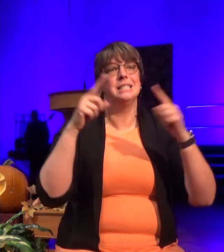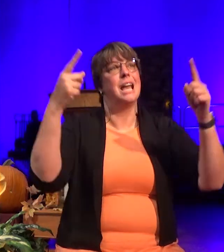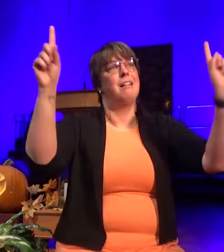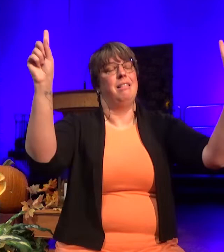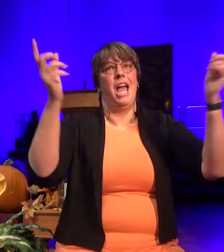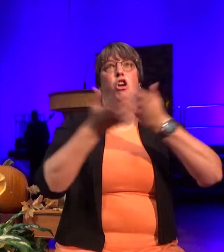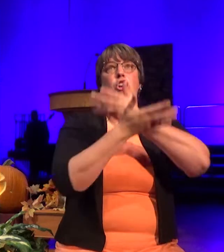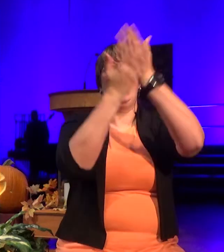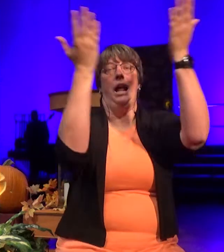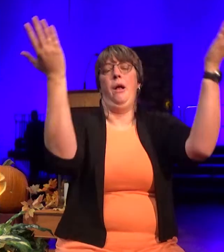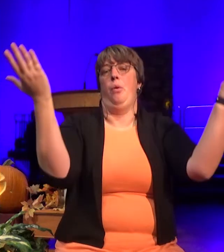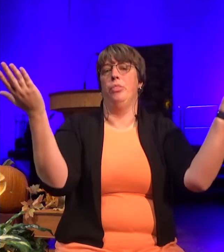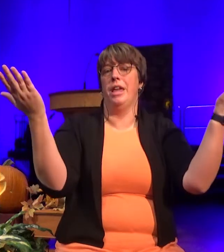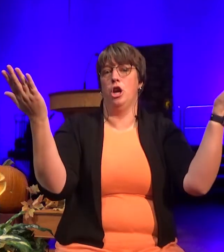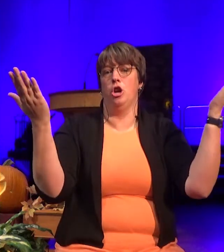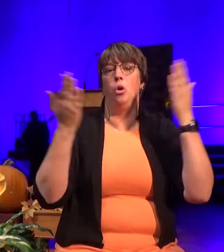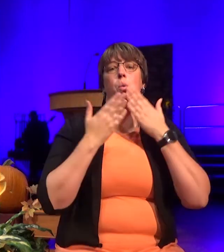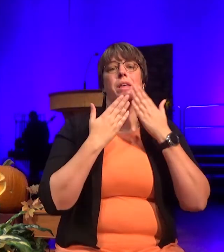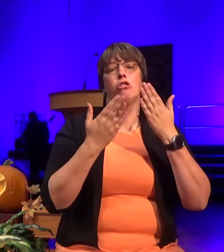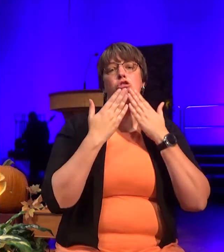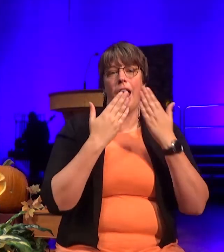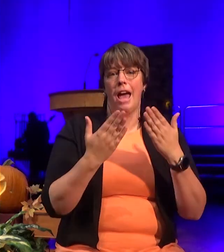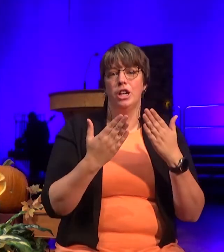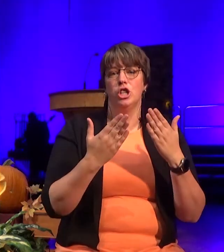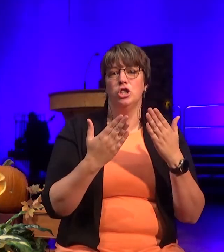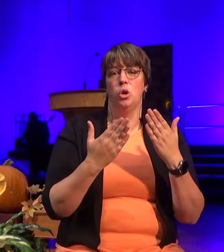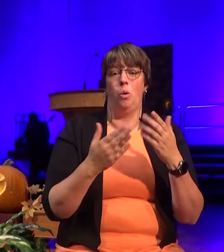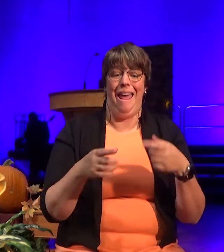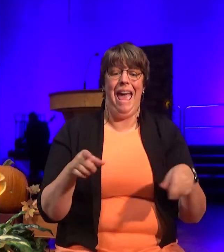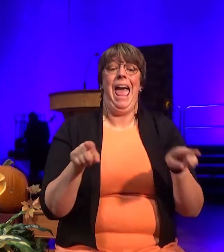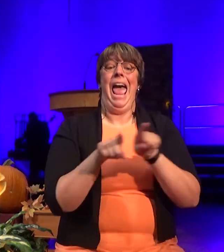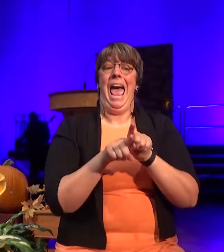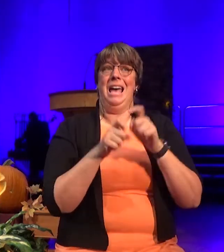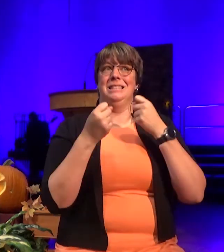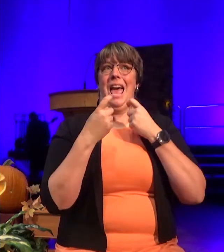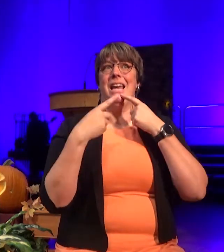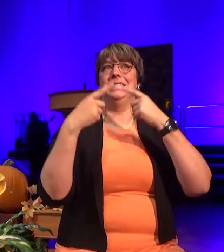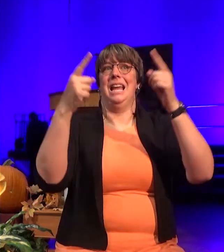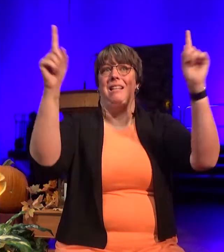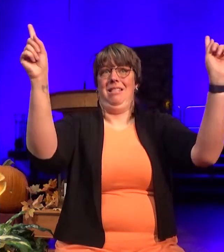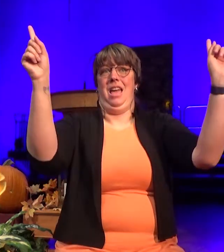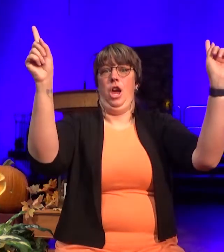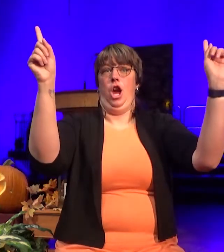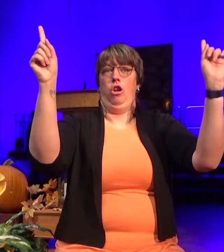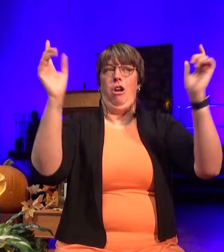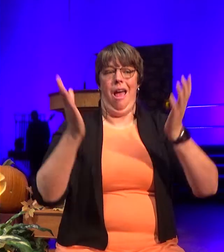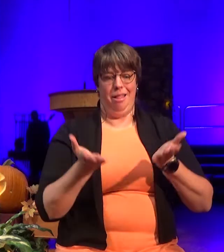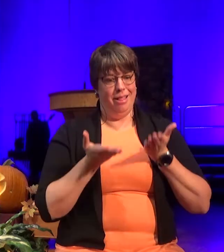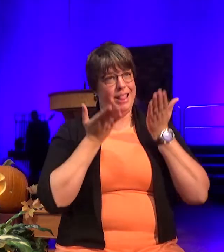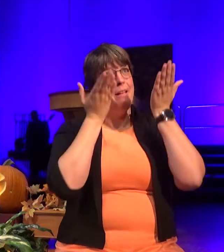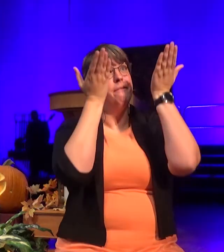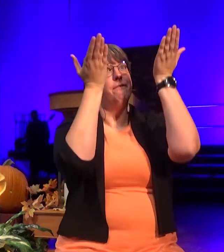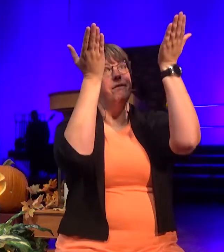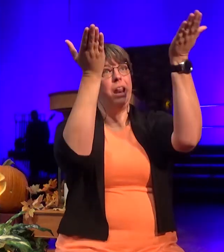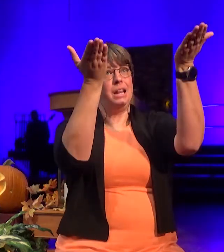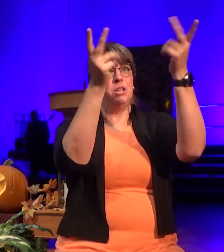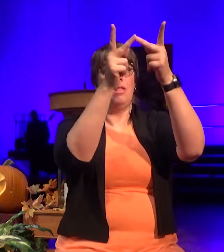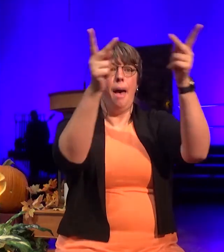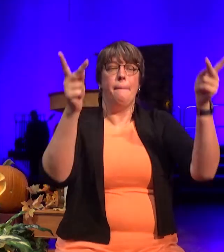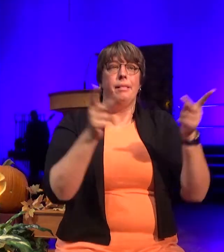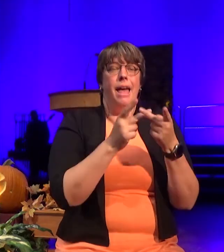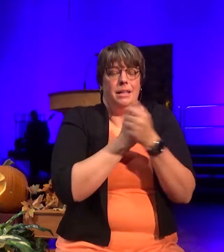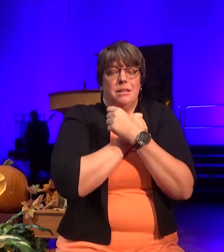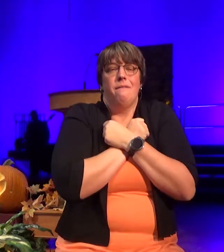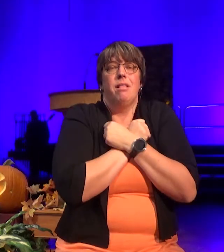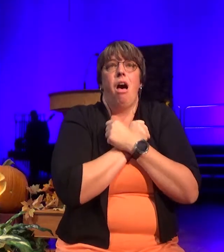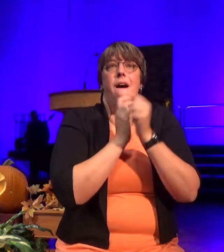gratitude. And as I declare it into being, I lift it to that place of love and law. And I